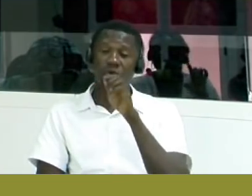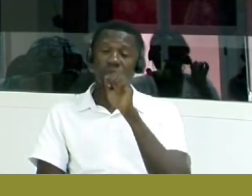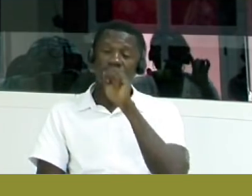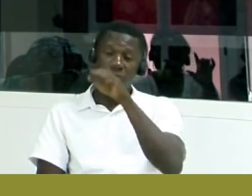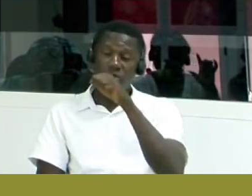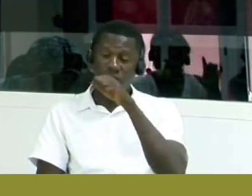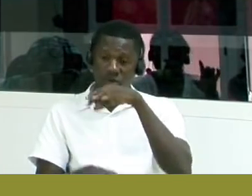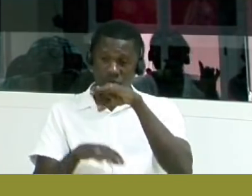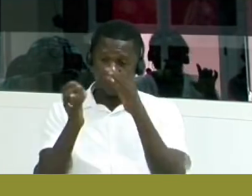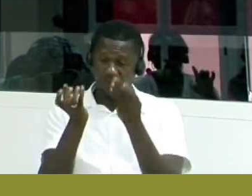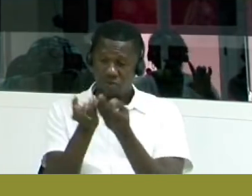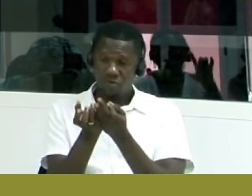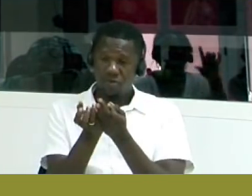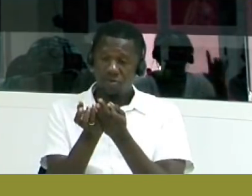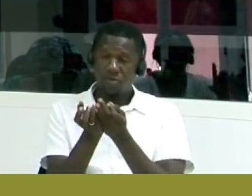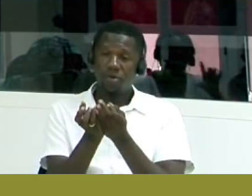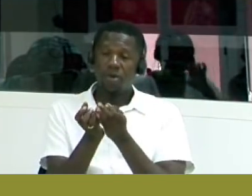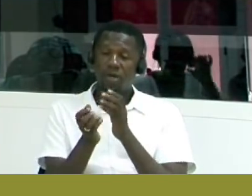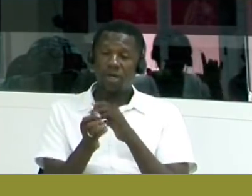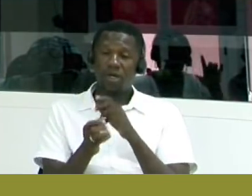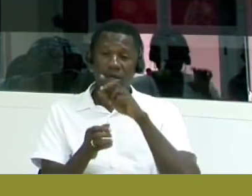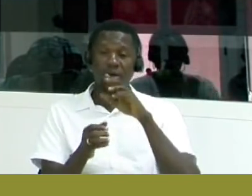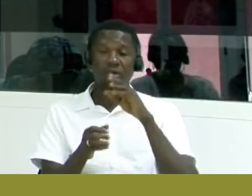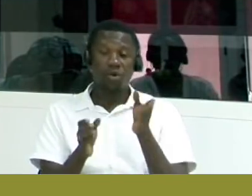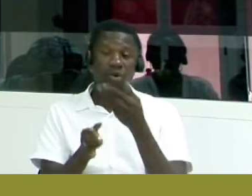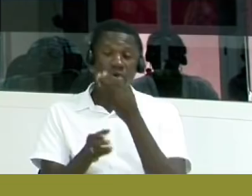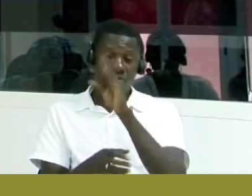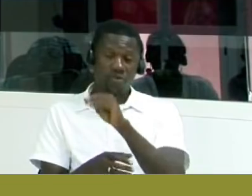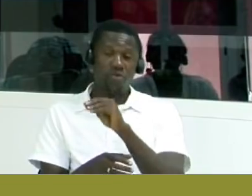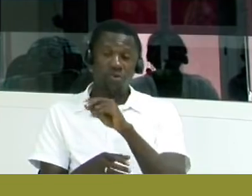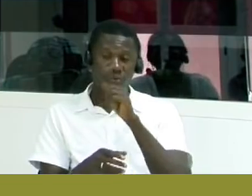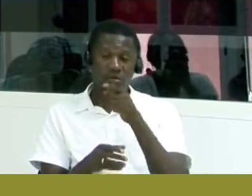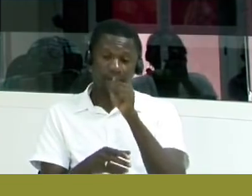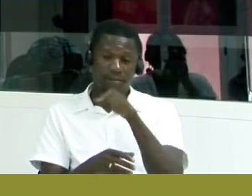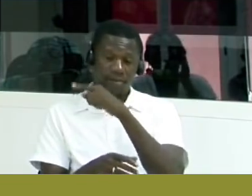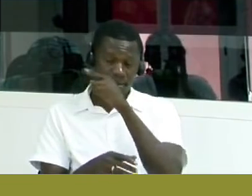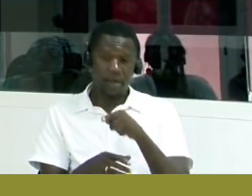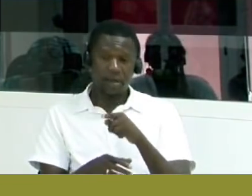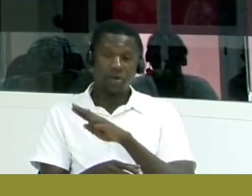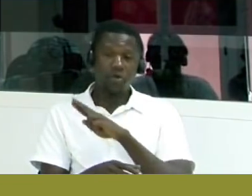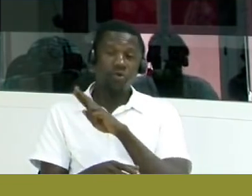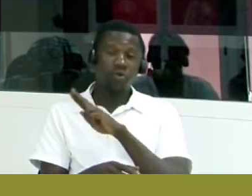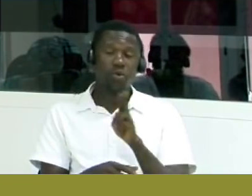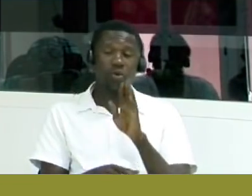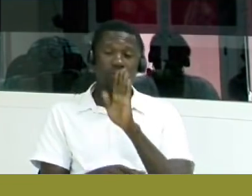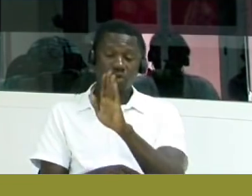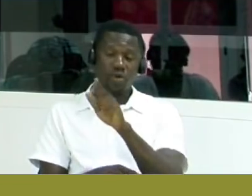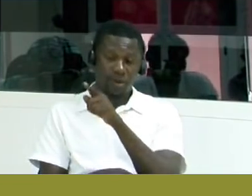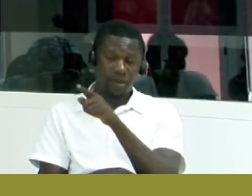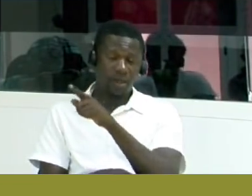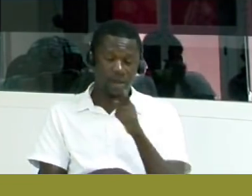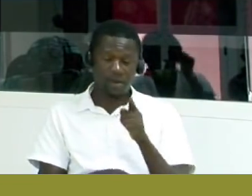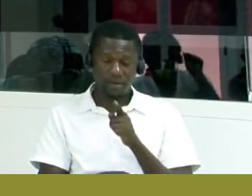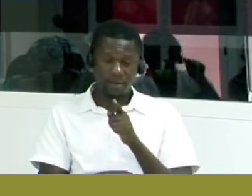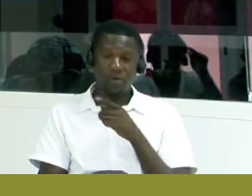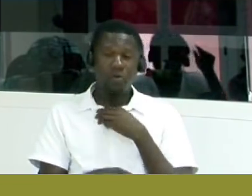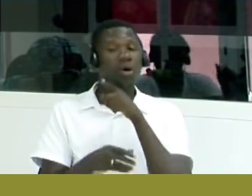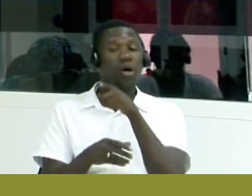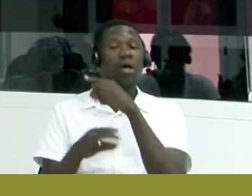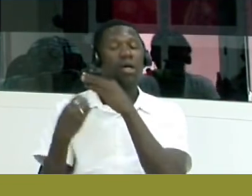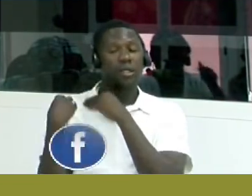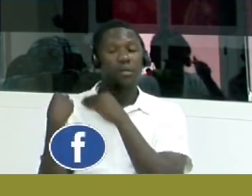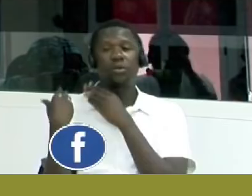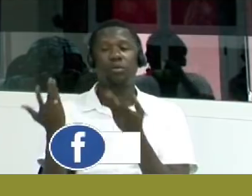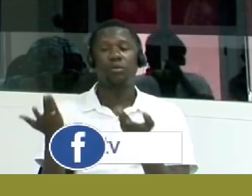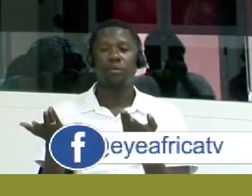forces were going to commit offenses and you do not stop them, you are responsible for the offenses they commit. I did not know